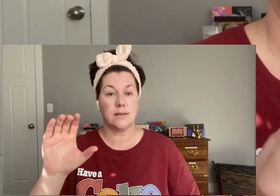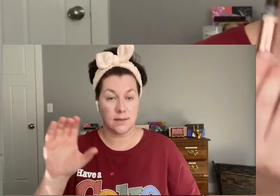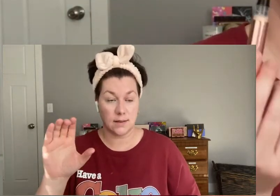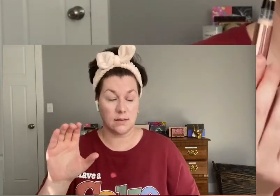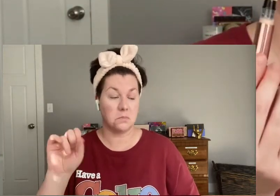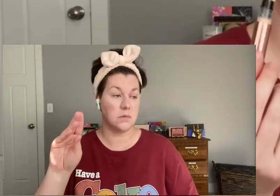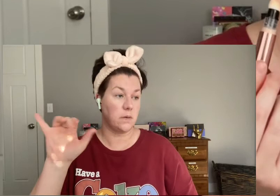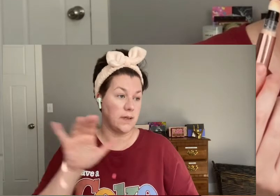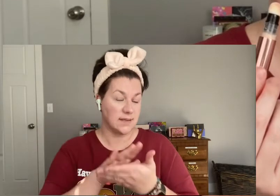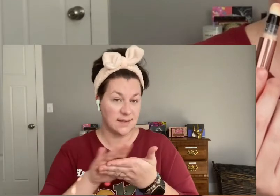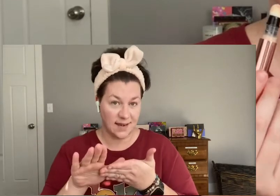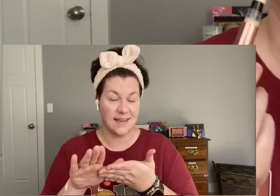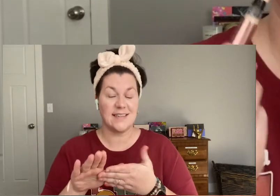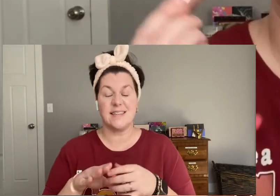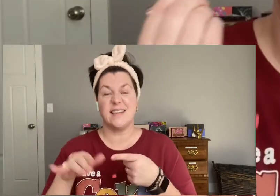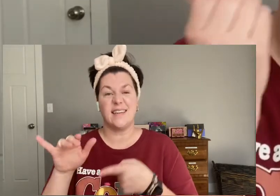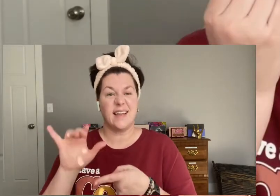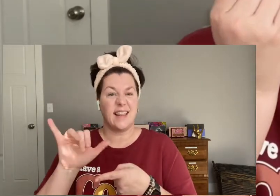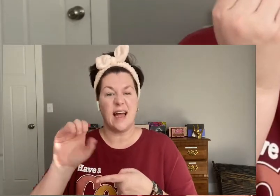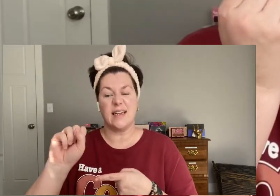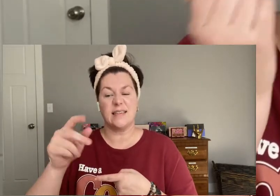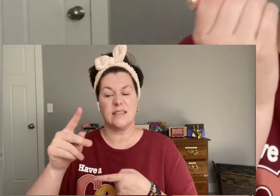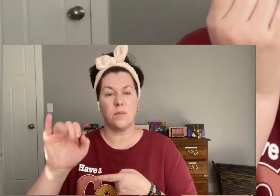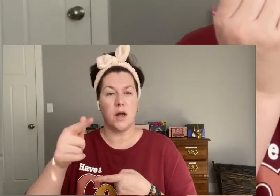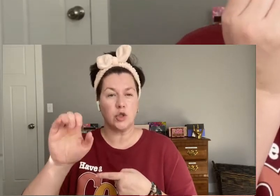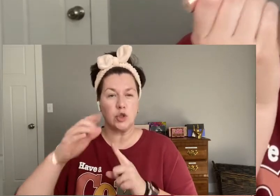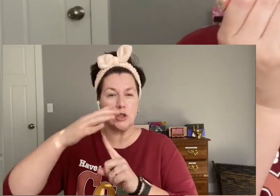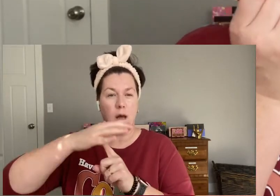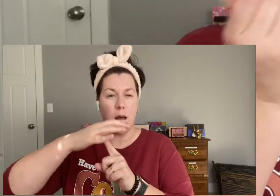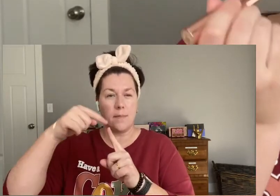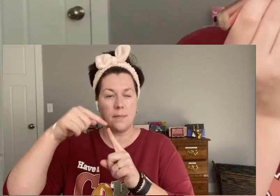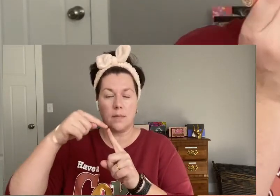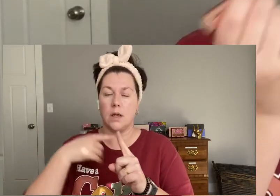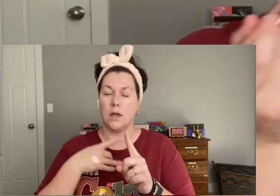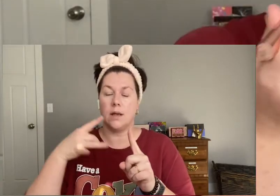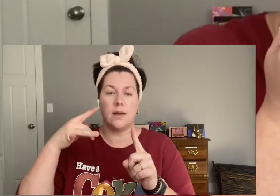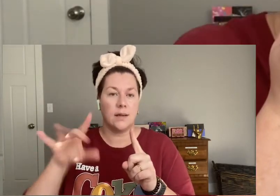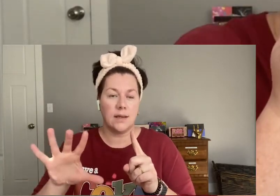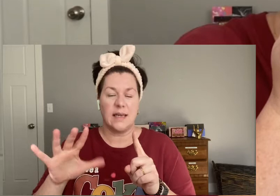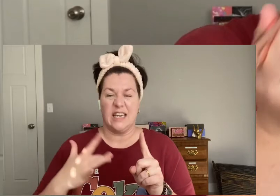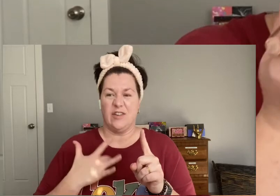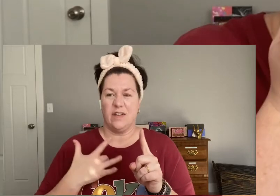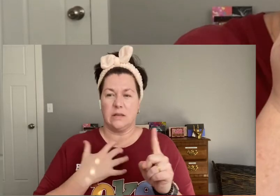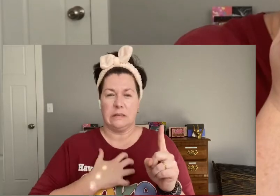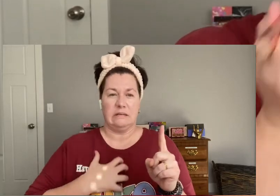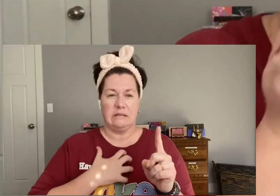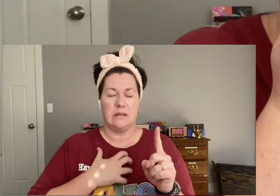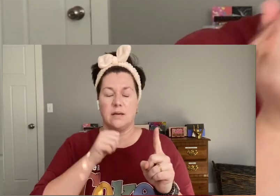It just feels yucky to not be able to clean that, but